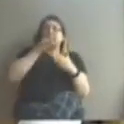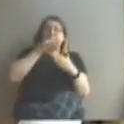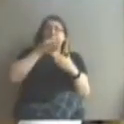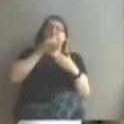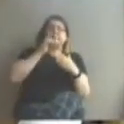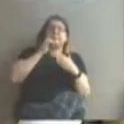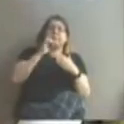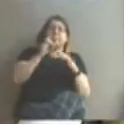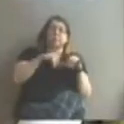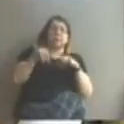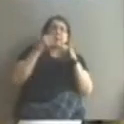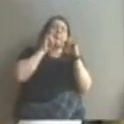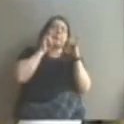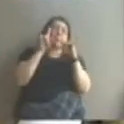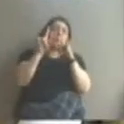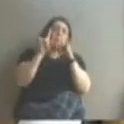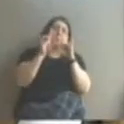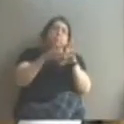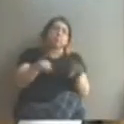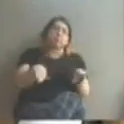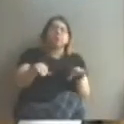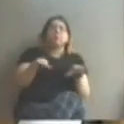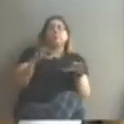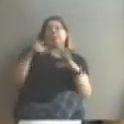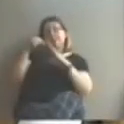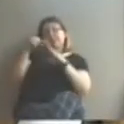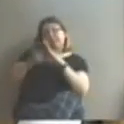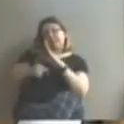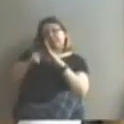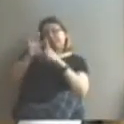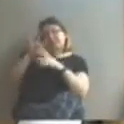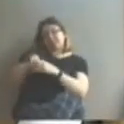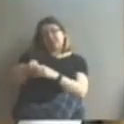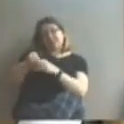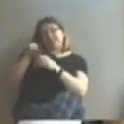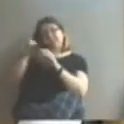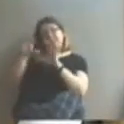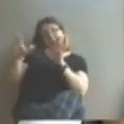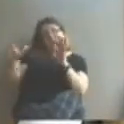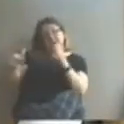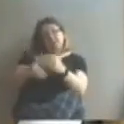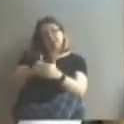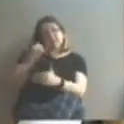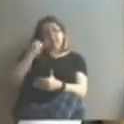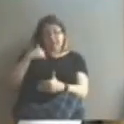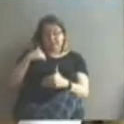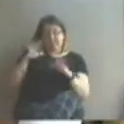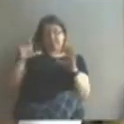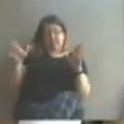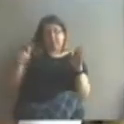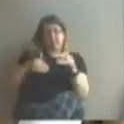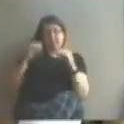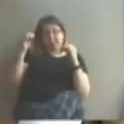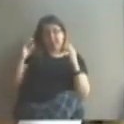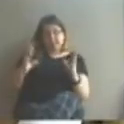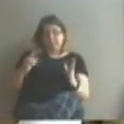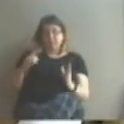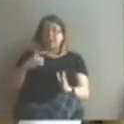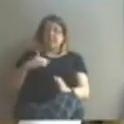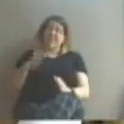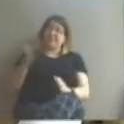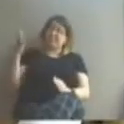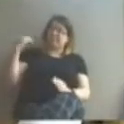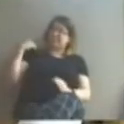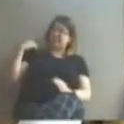our children, the importance for deep engagement in the classroom, and if I'm a classroom teacher, which I was and would like to think I'll always